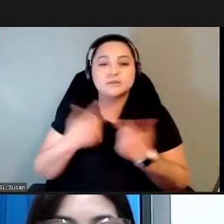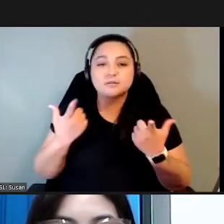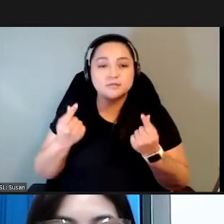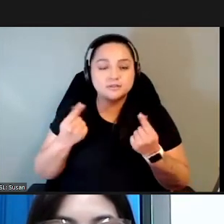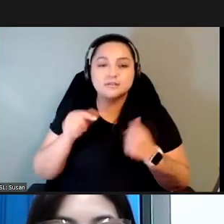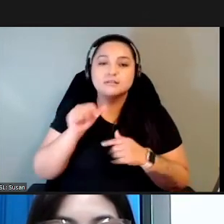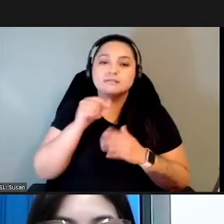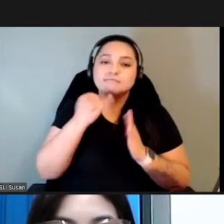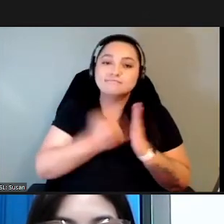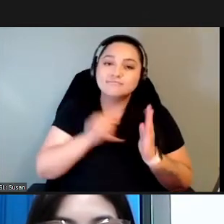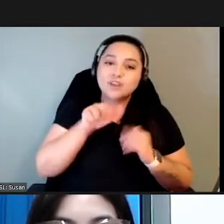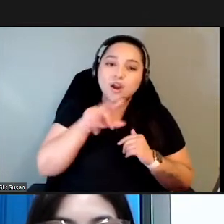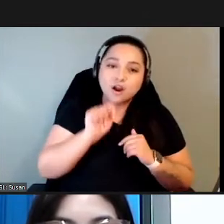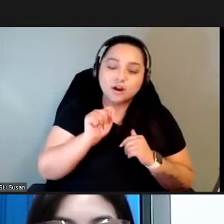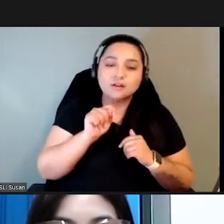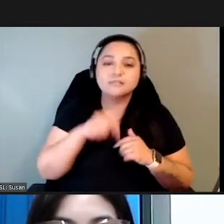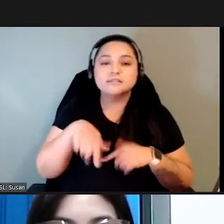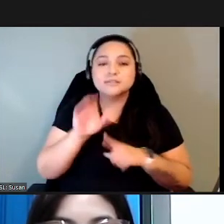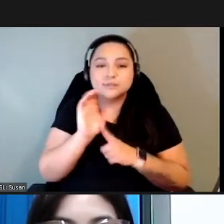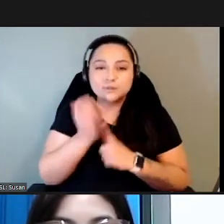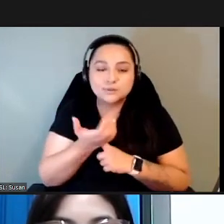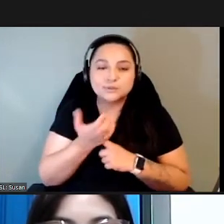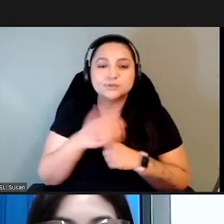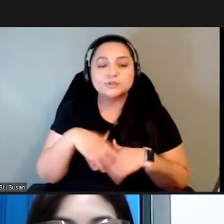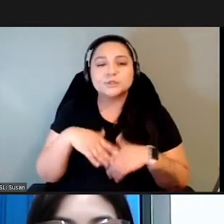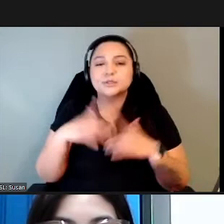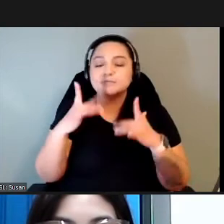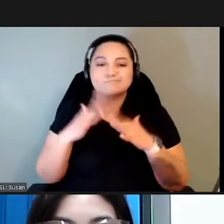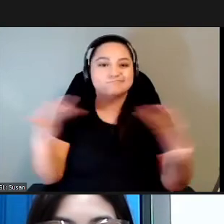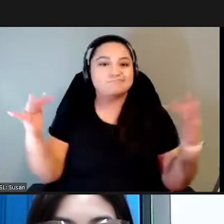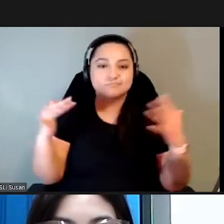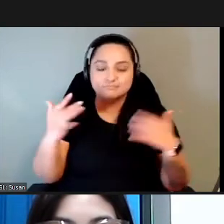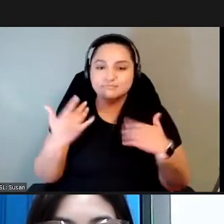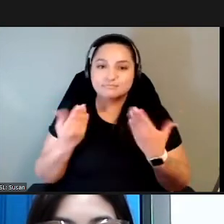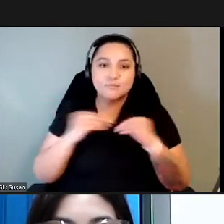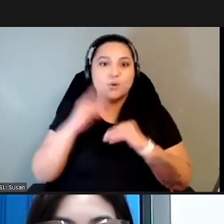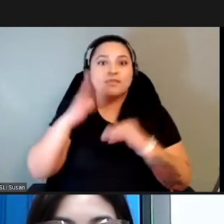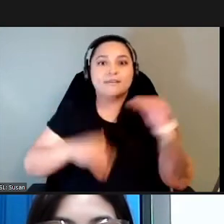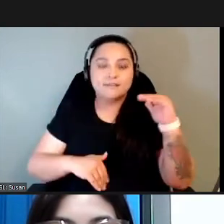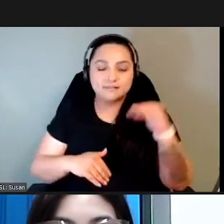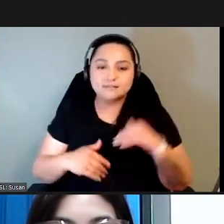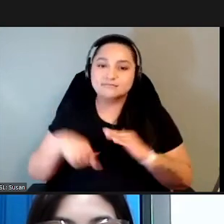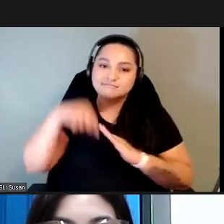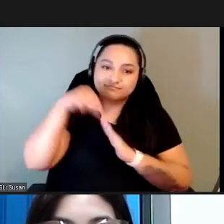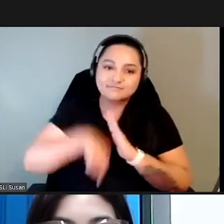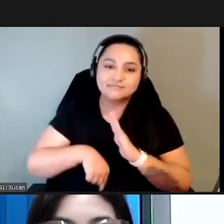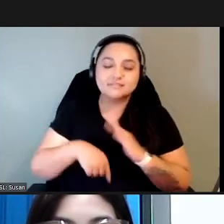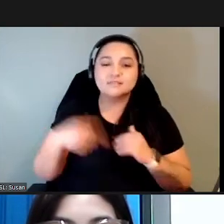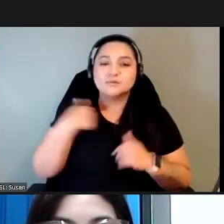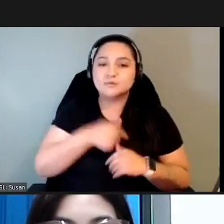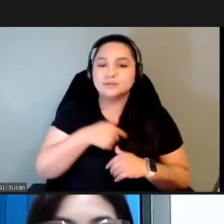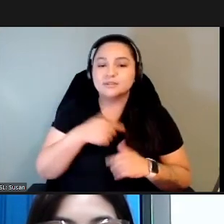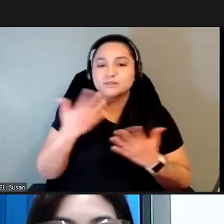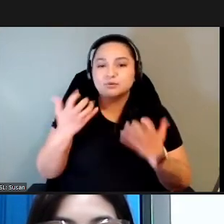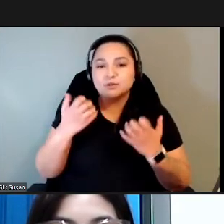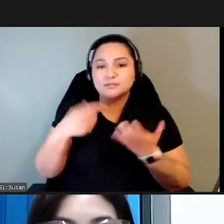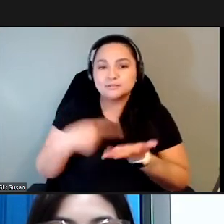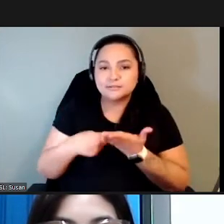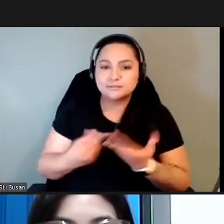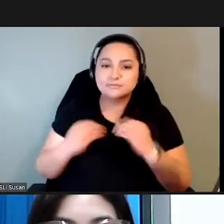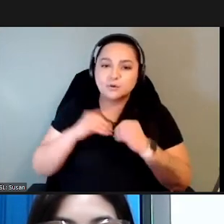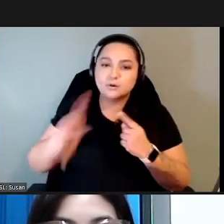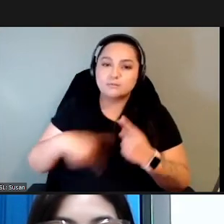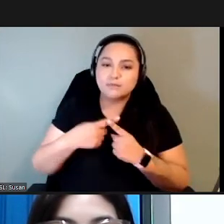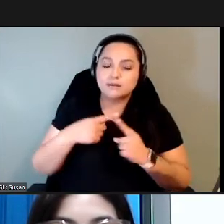and commoning and beyond. It aims to underscore the unique role artists and culture workers play in imagining and shaping our